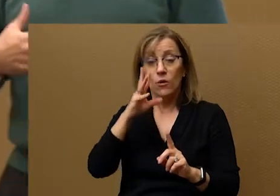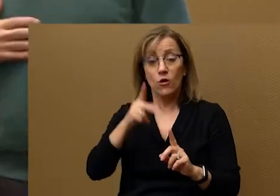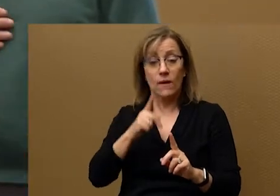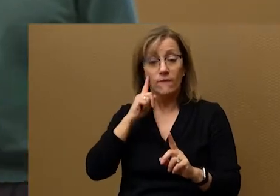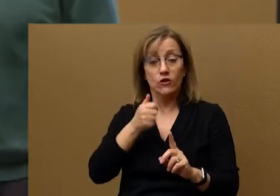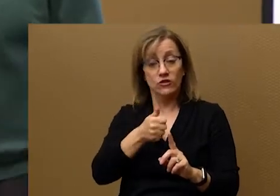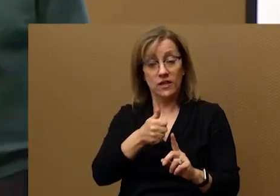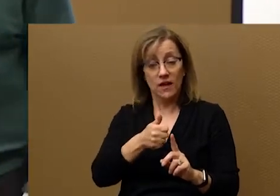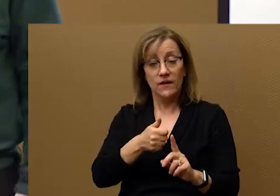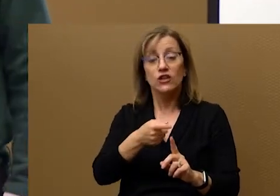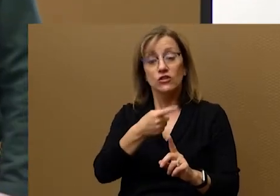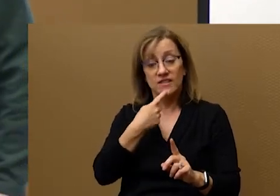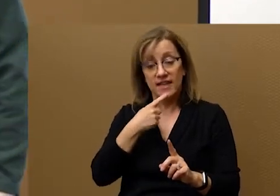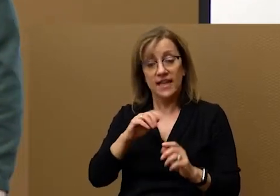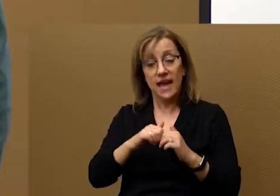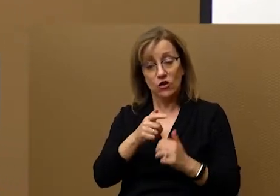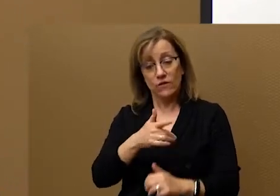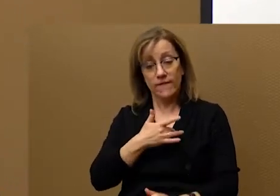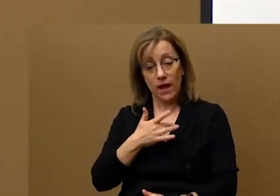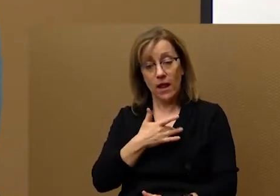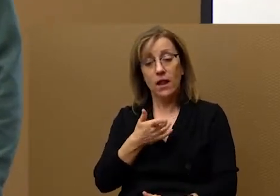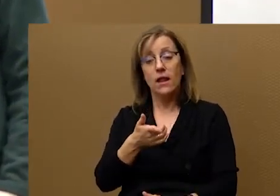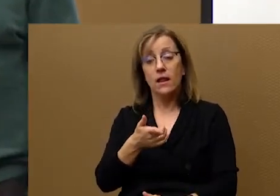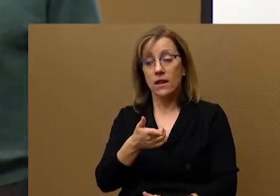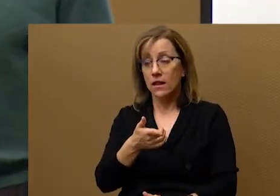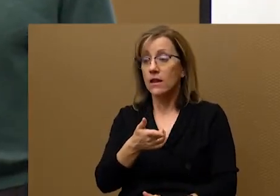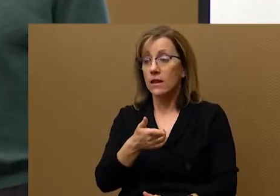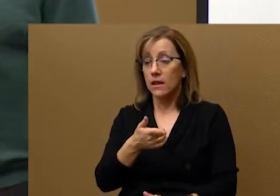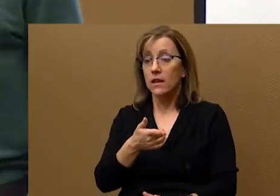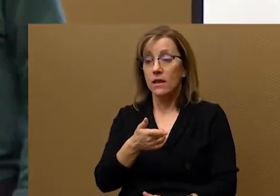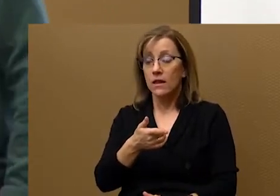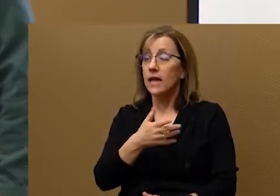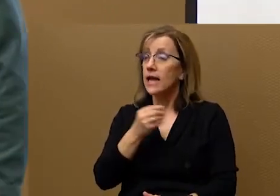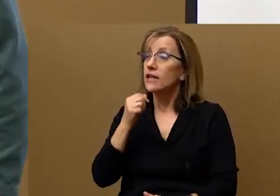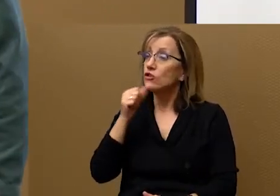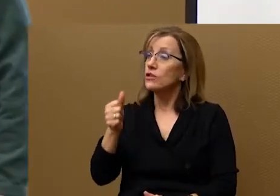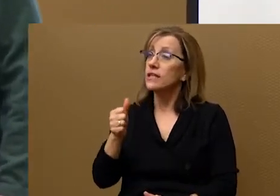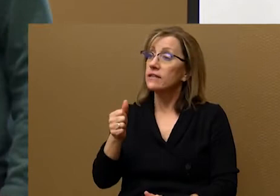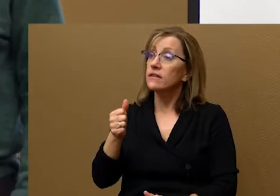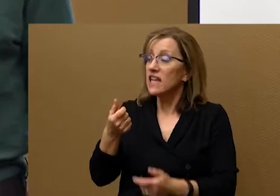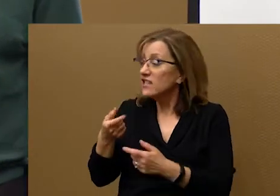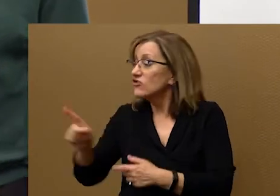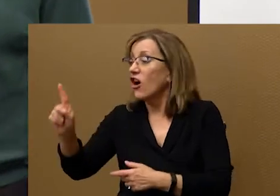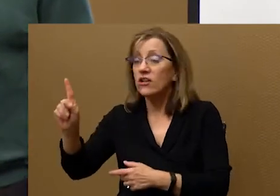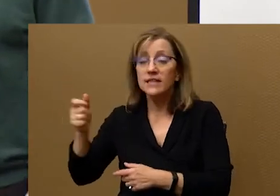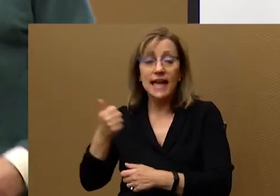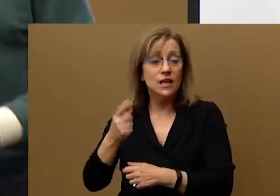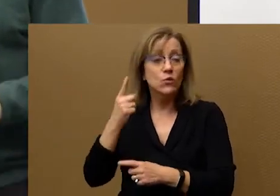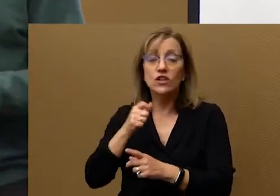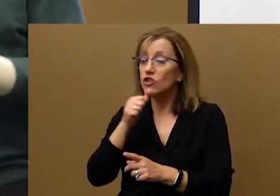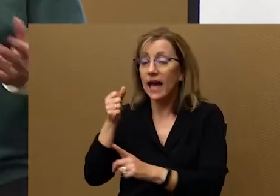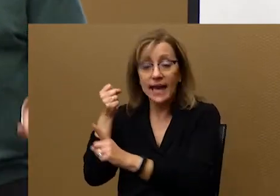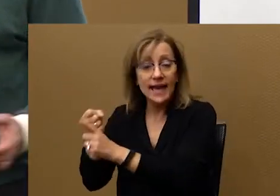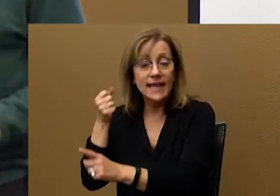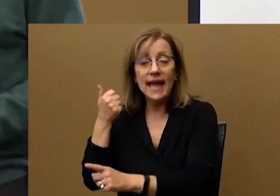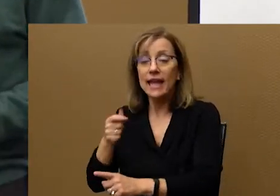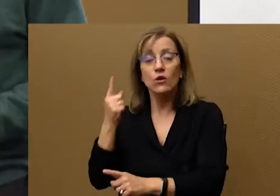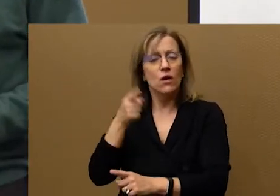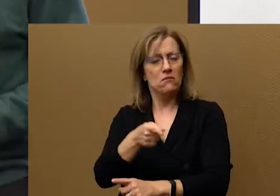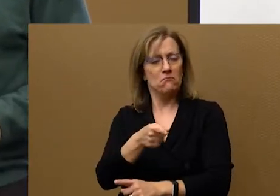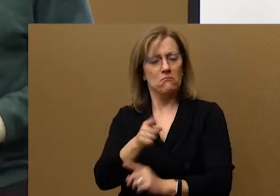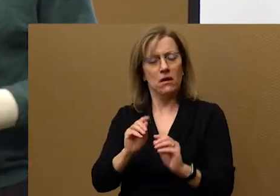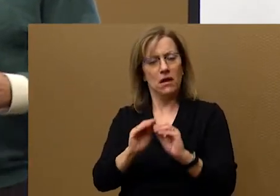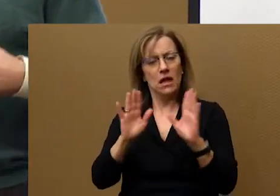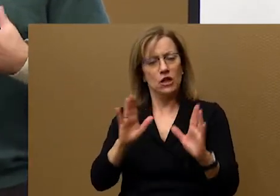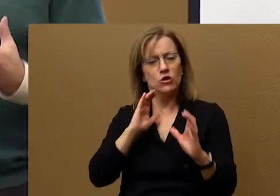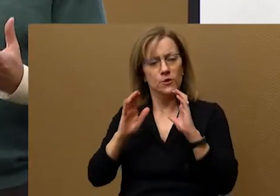You said how you felt. You said how you felt, and you didn't insult anyone or hit anyone. It was really clear